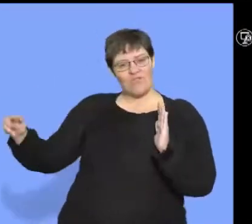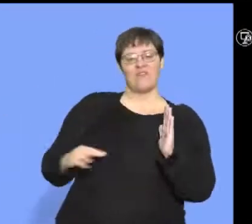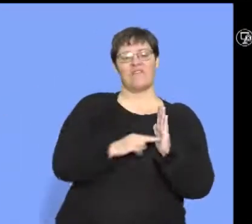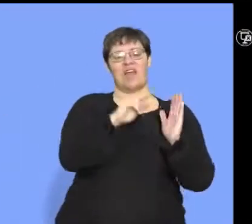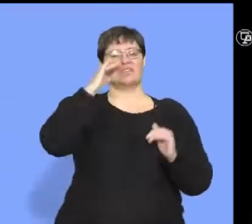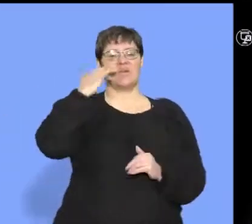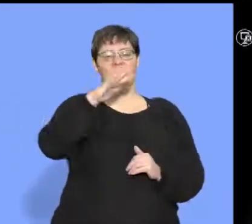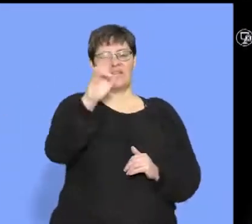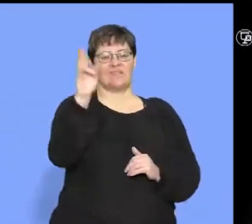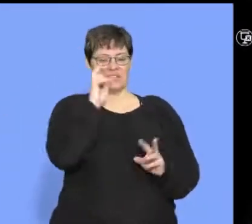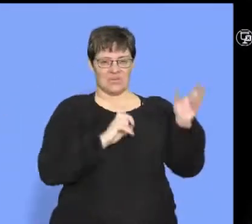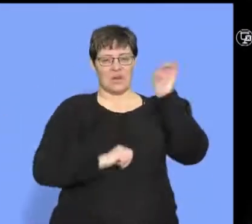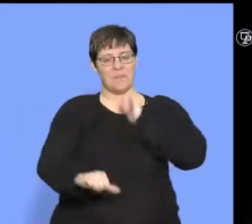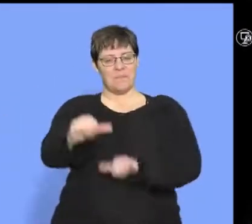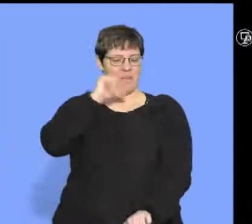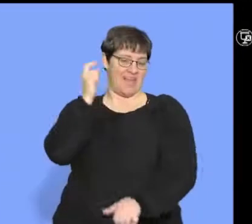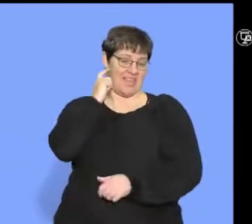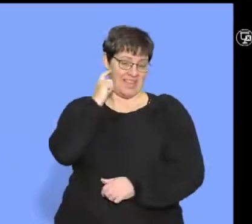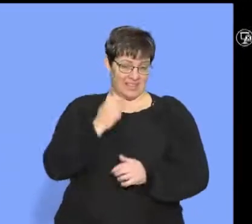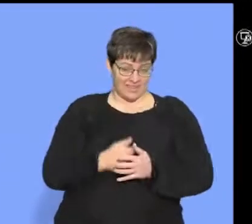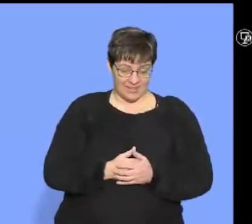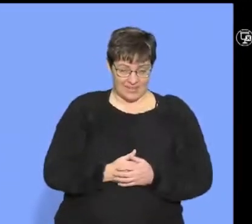the sound waves back to your ears.